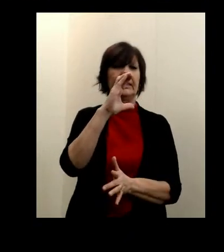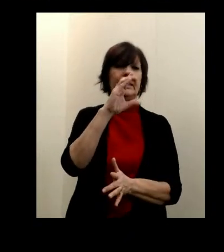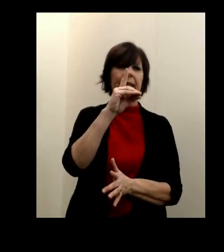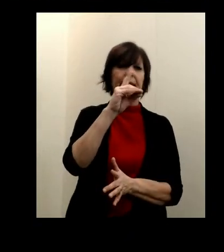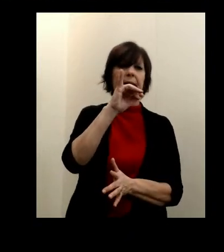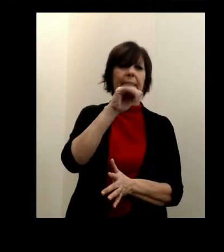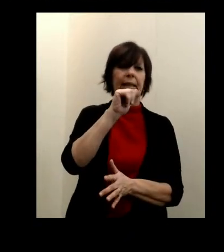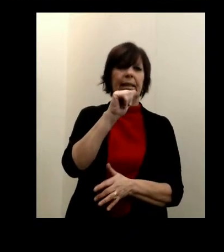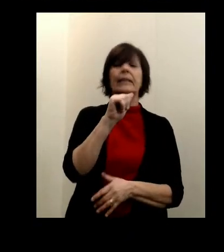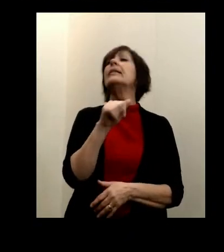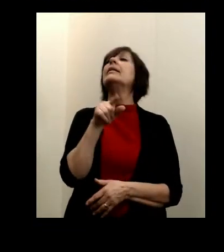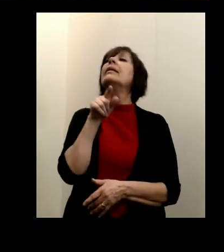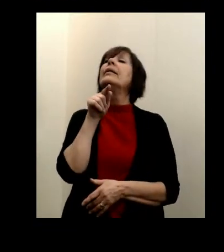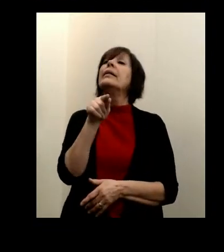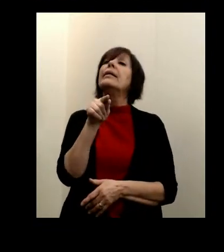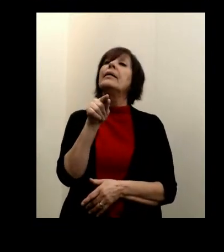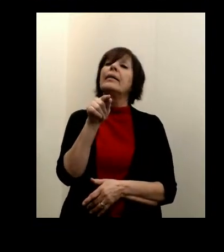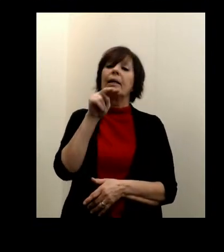at